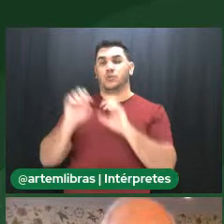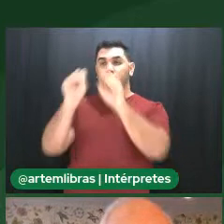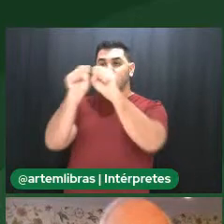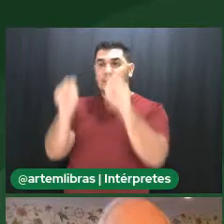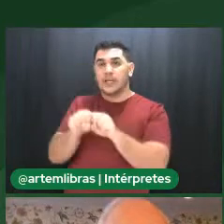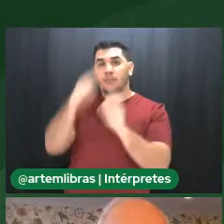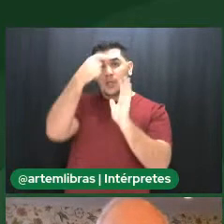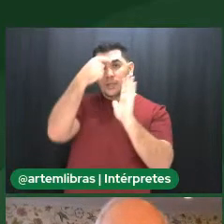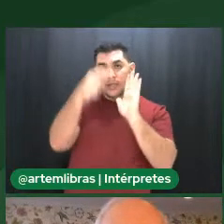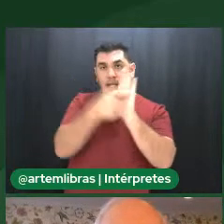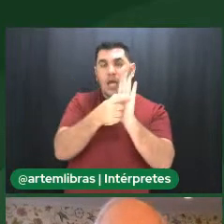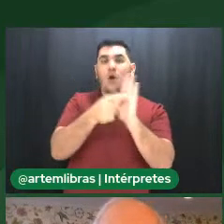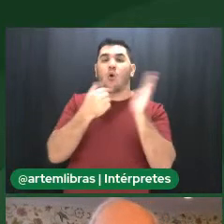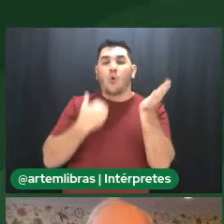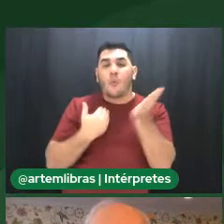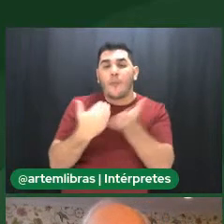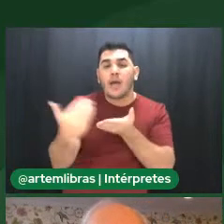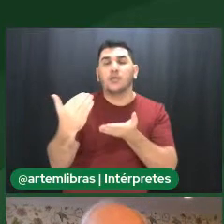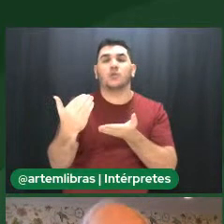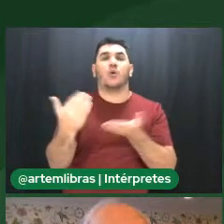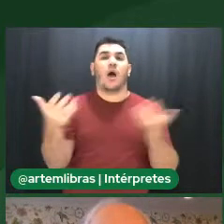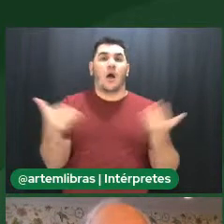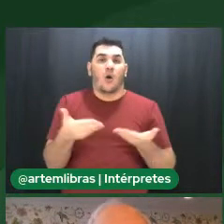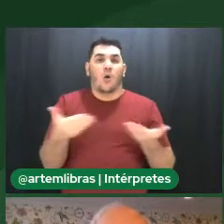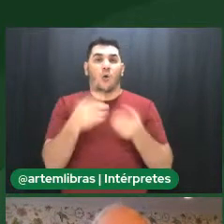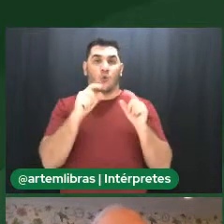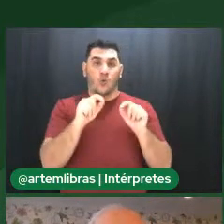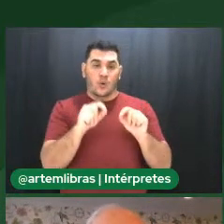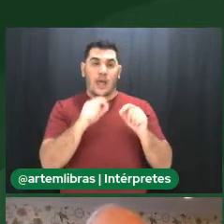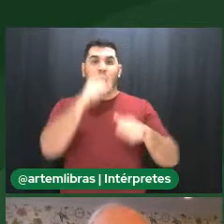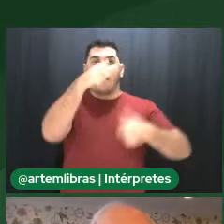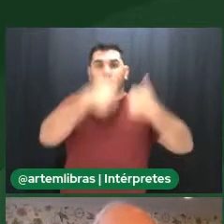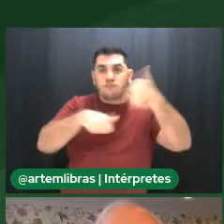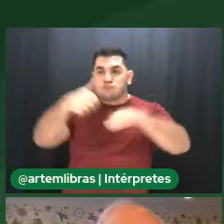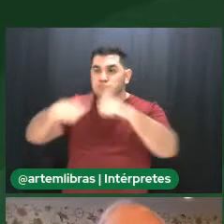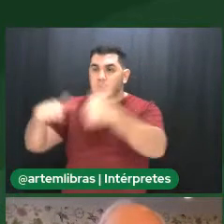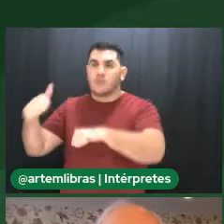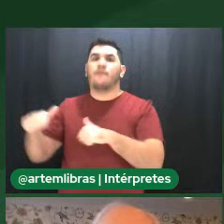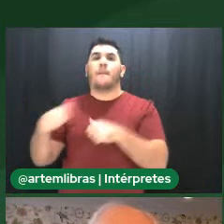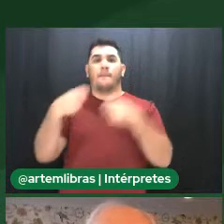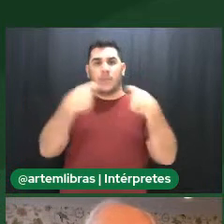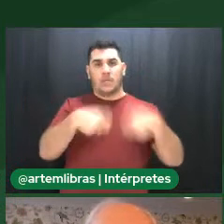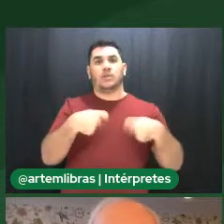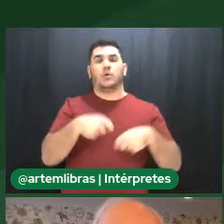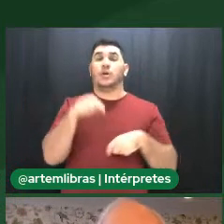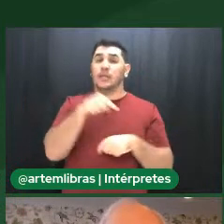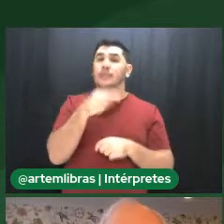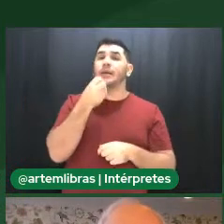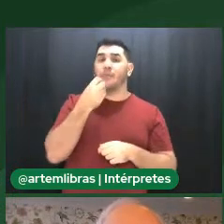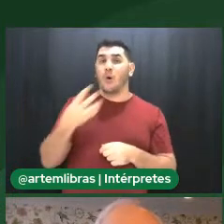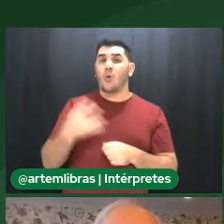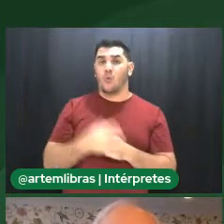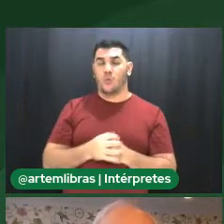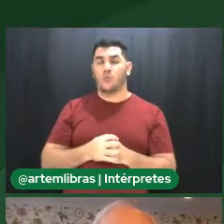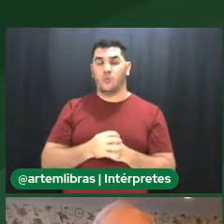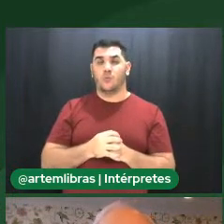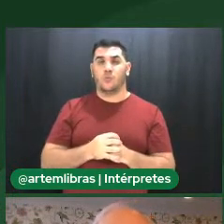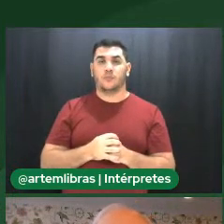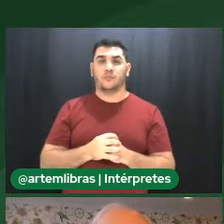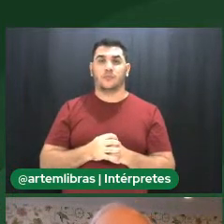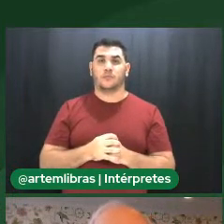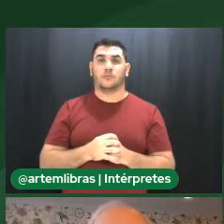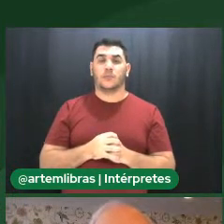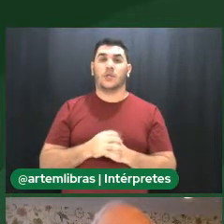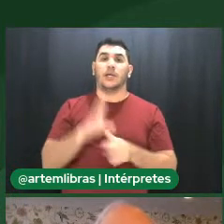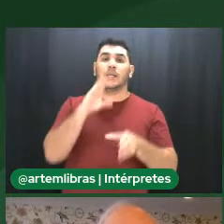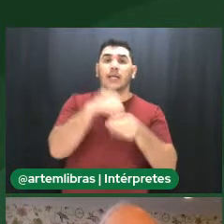Insurance companies will play a role. They've been very effective in the building industries, in medical, and in transportation.